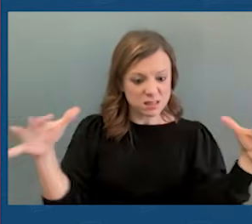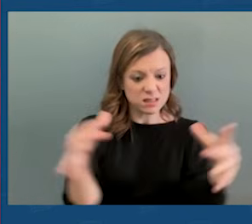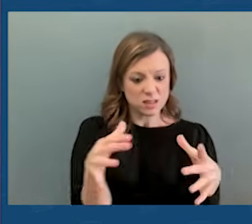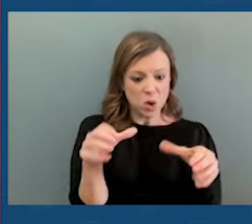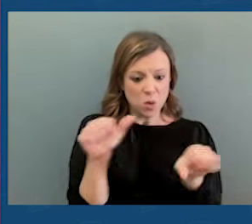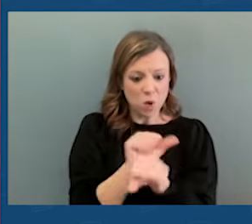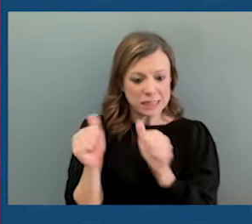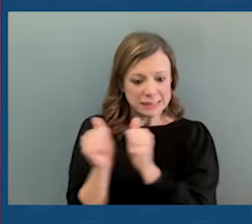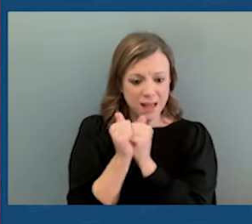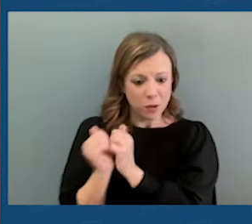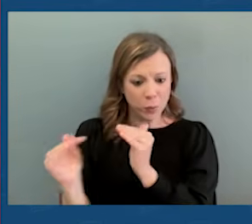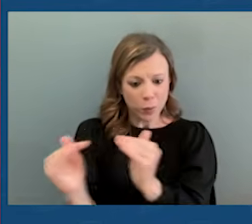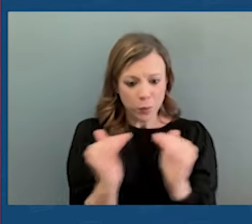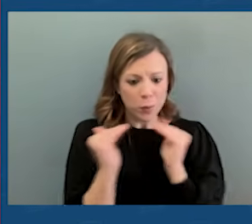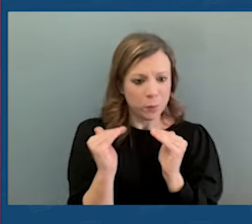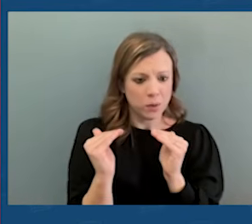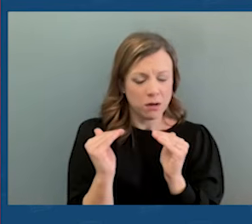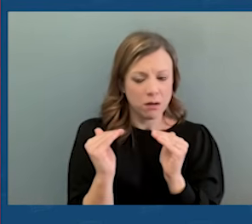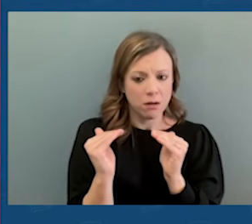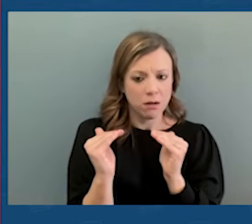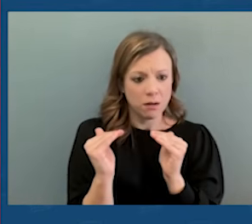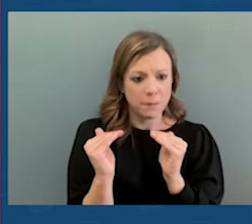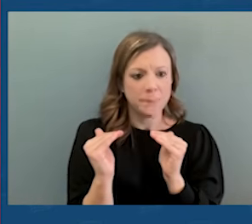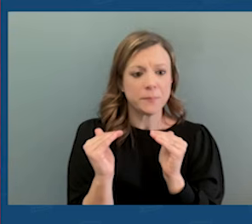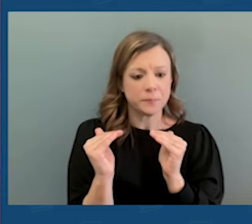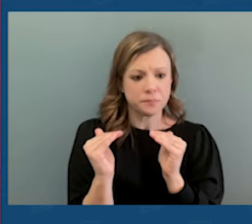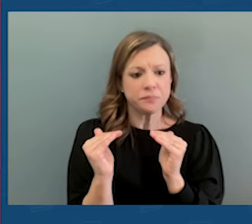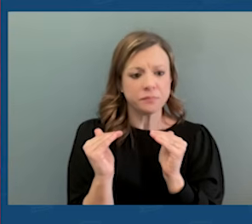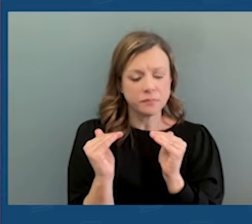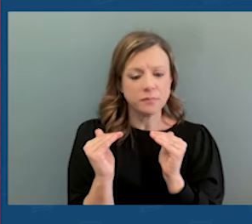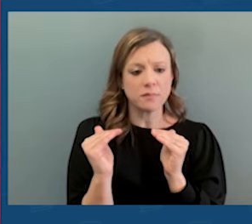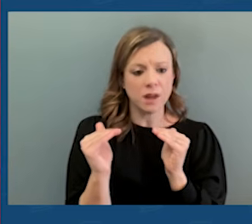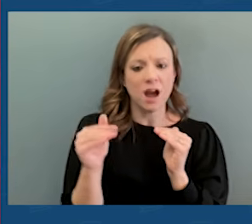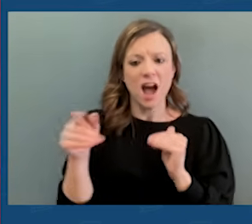And all of us embrace uniqueness, which comes from being called a New Yorker.